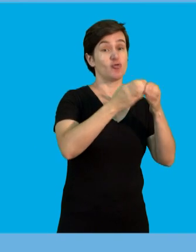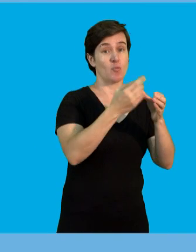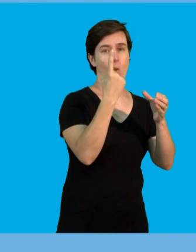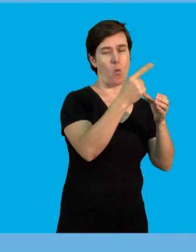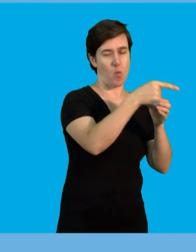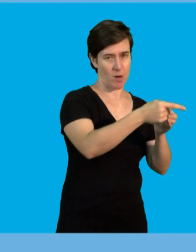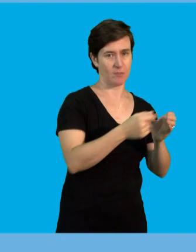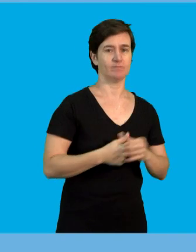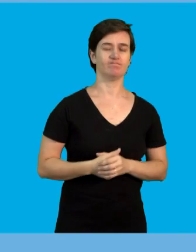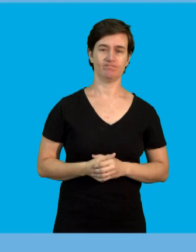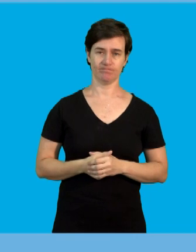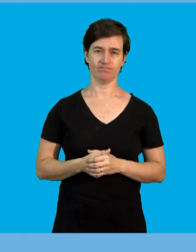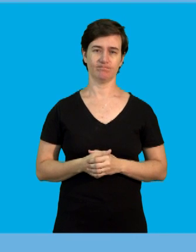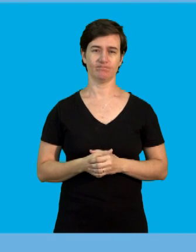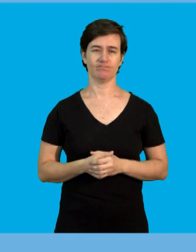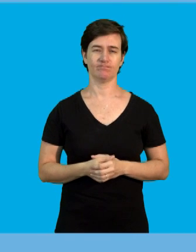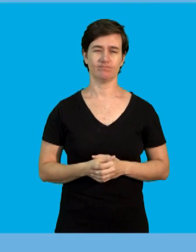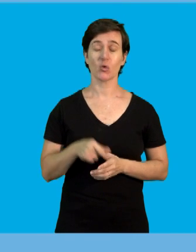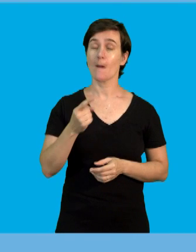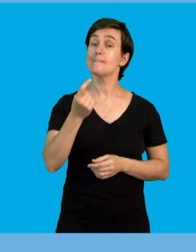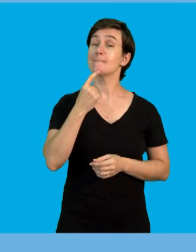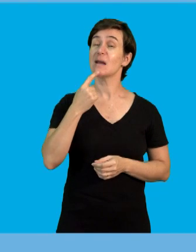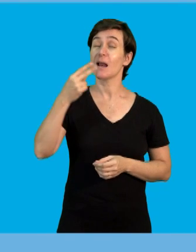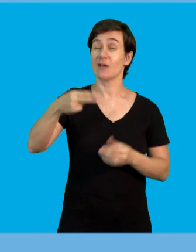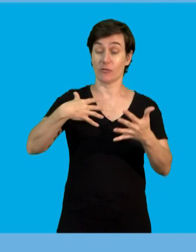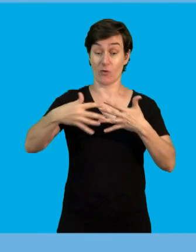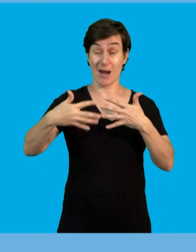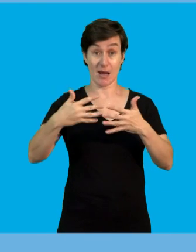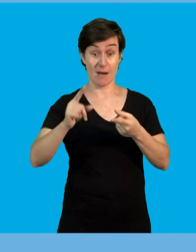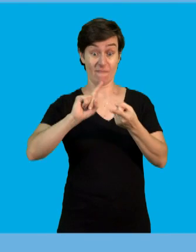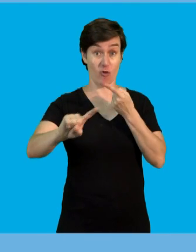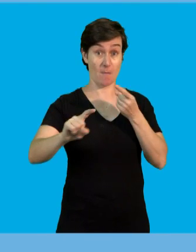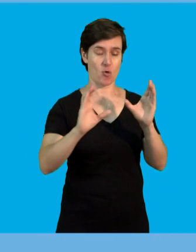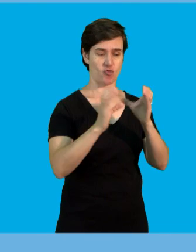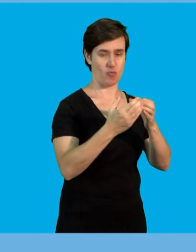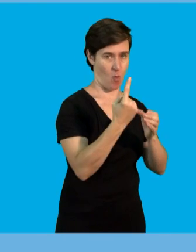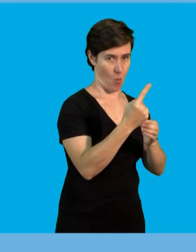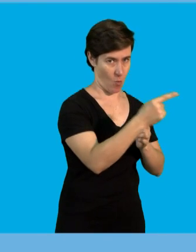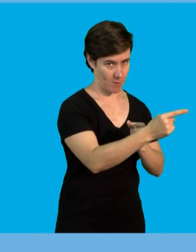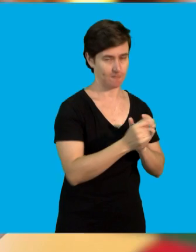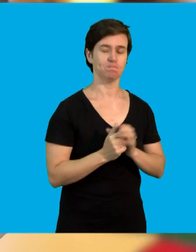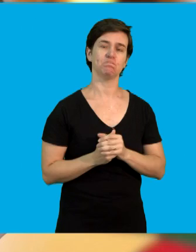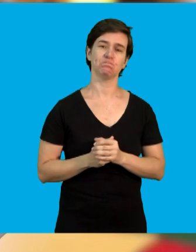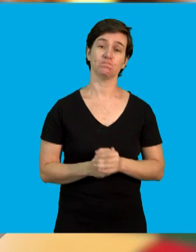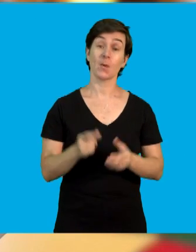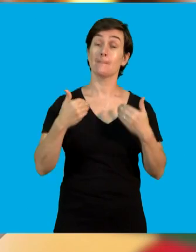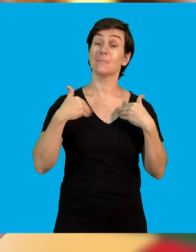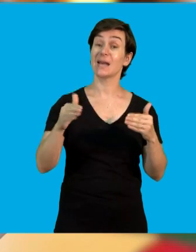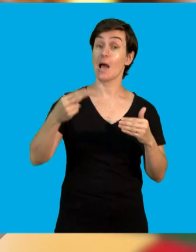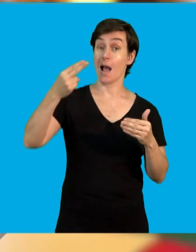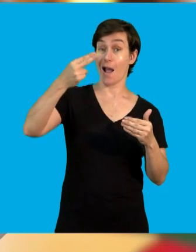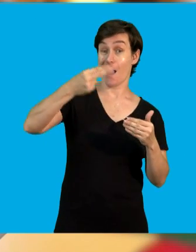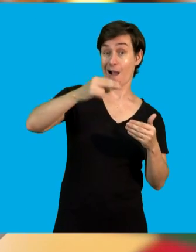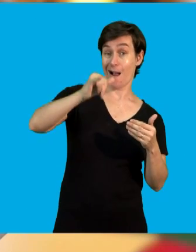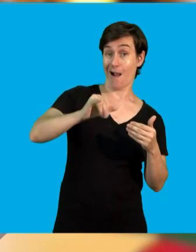group 1 element. So looking at the metal hydroxide of any group 1 element, we know that it starts with a